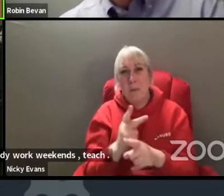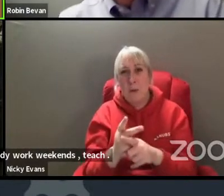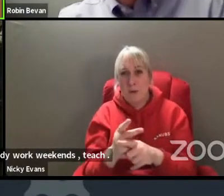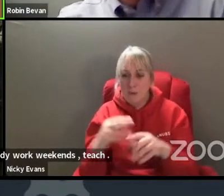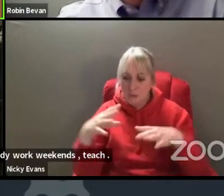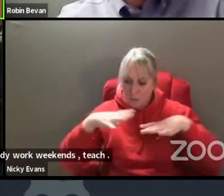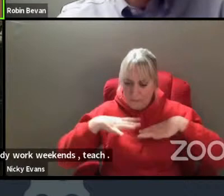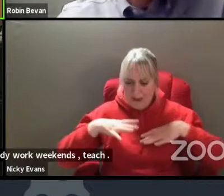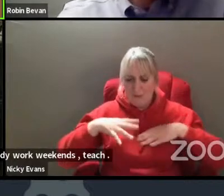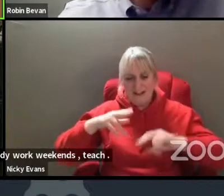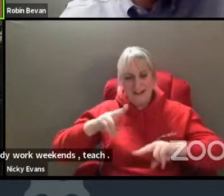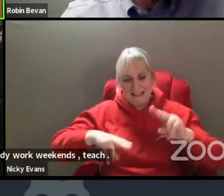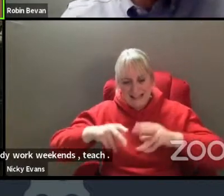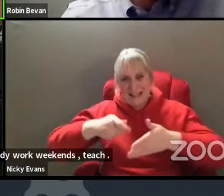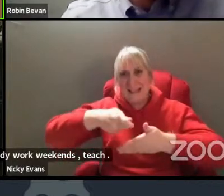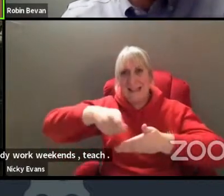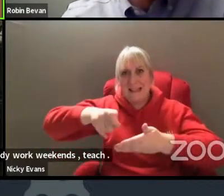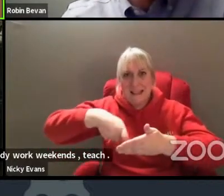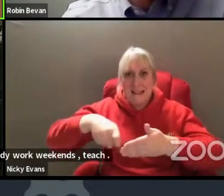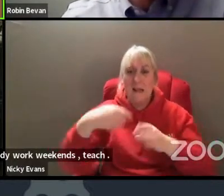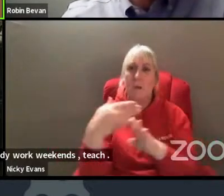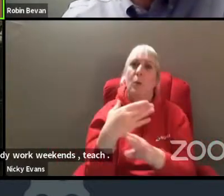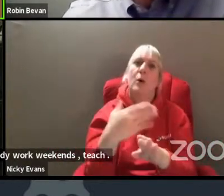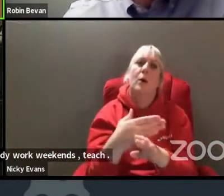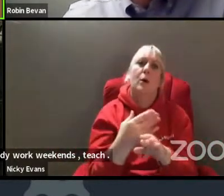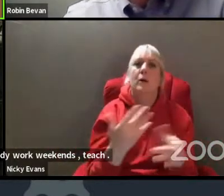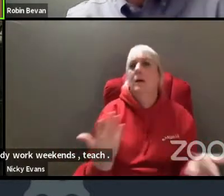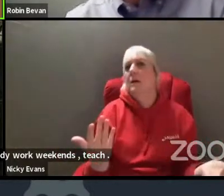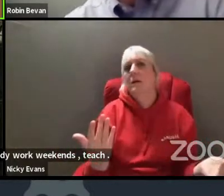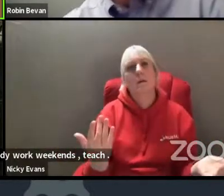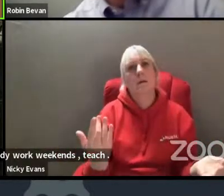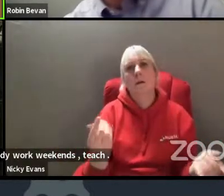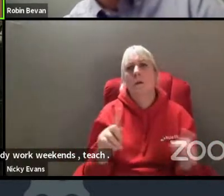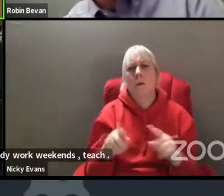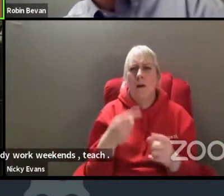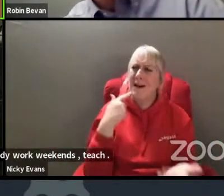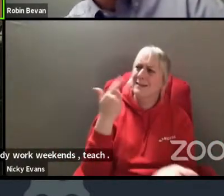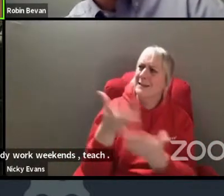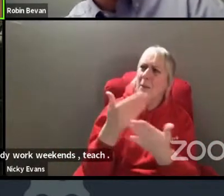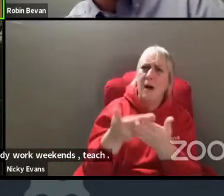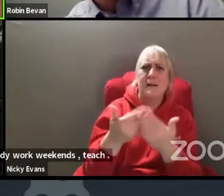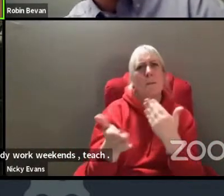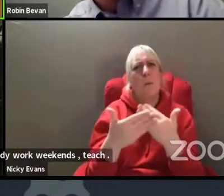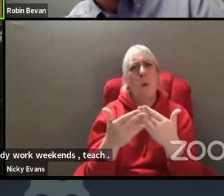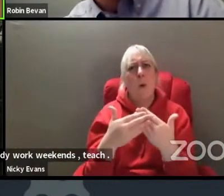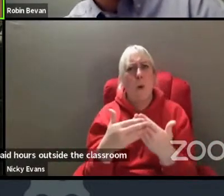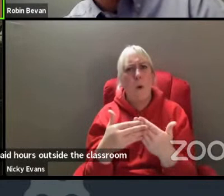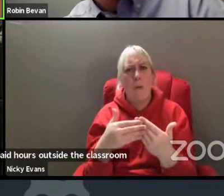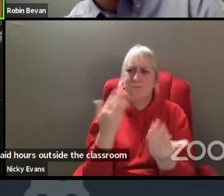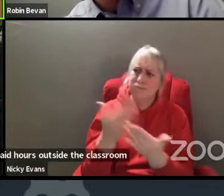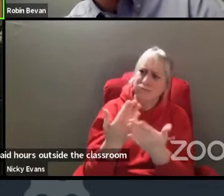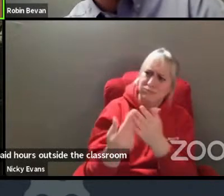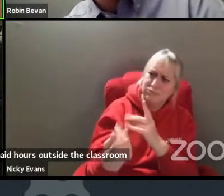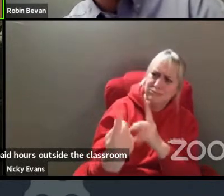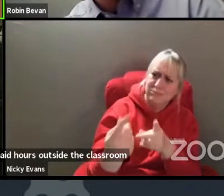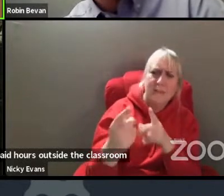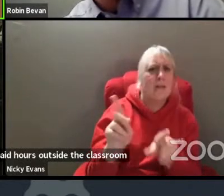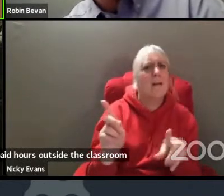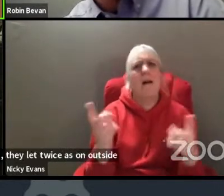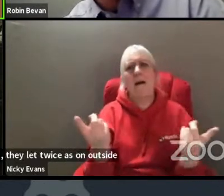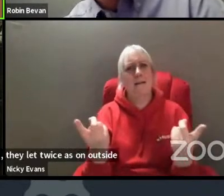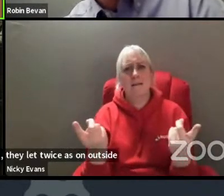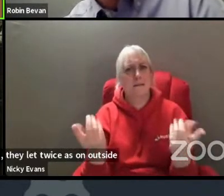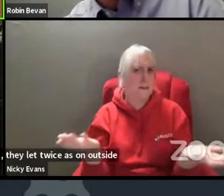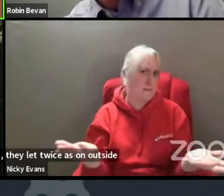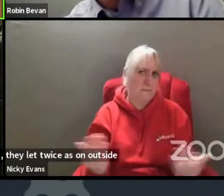and assessing work. That's excessive. You can't just demand more and more work. So they can't force you to work extra